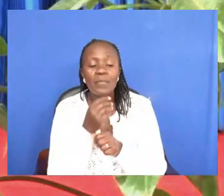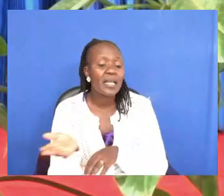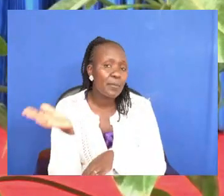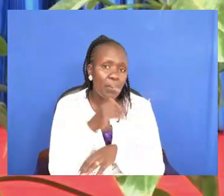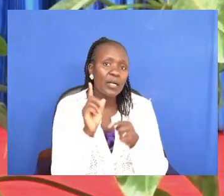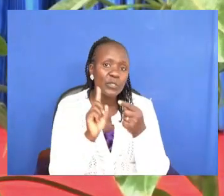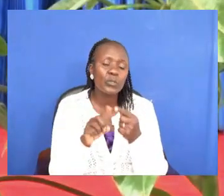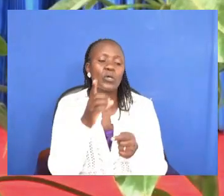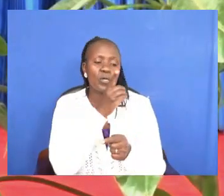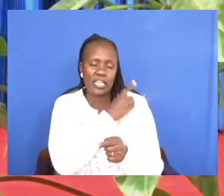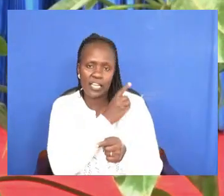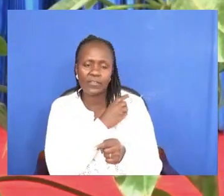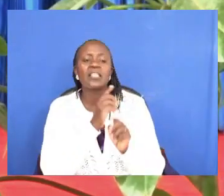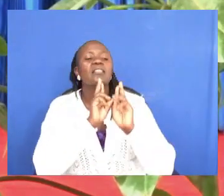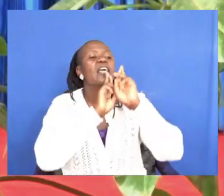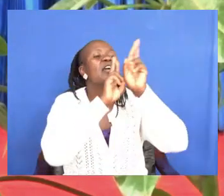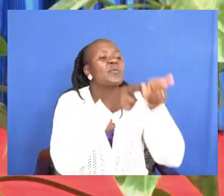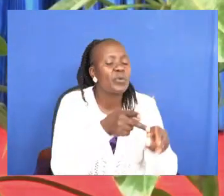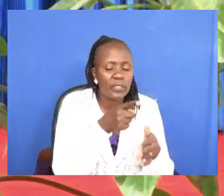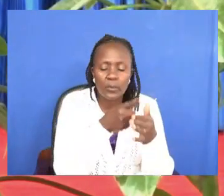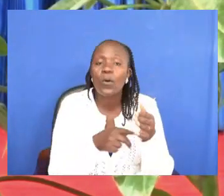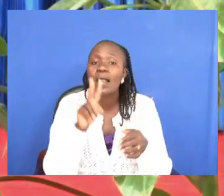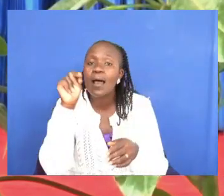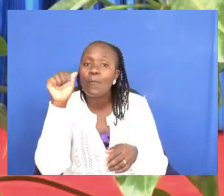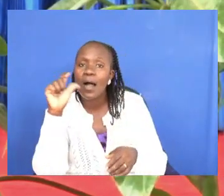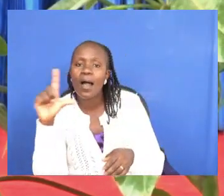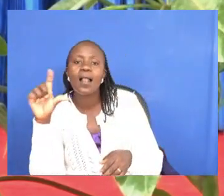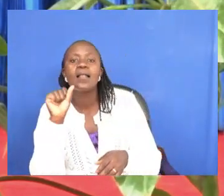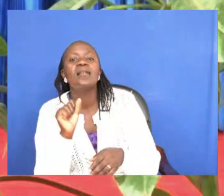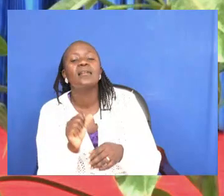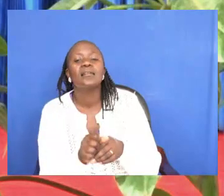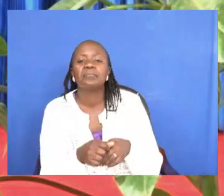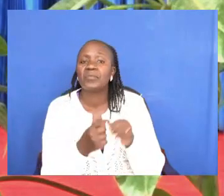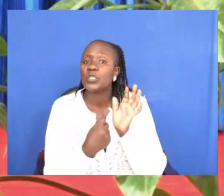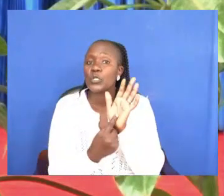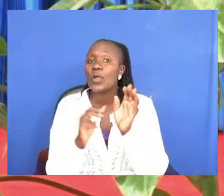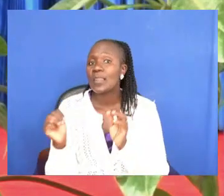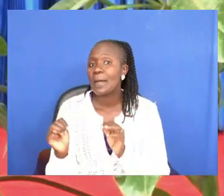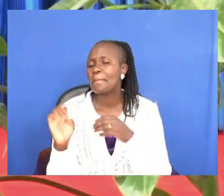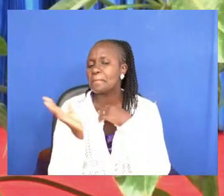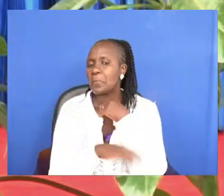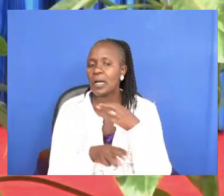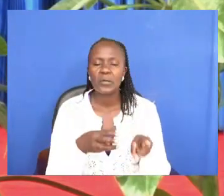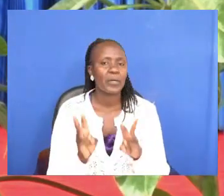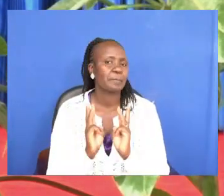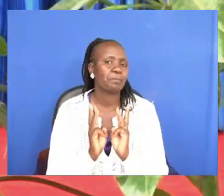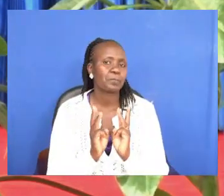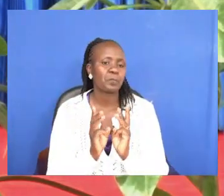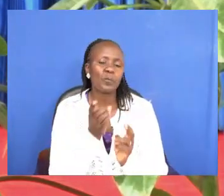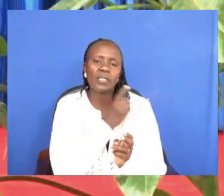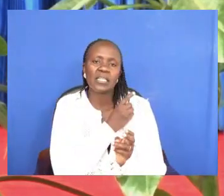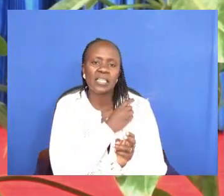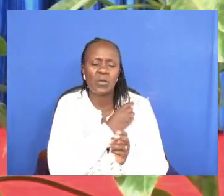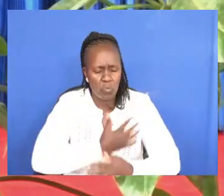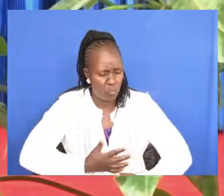David, they reported what Nabal had said and how Nabal had treated them. David was